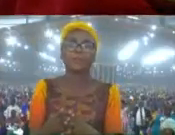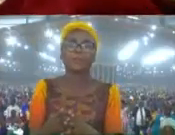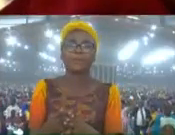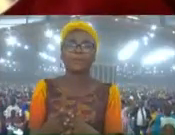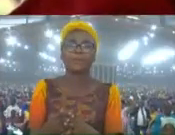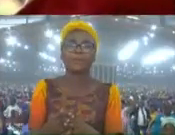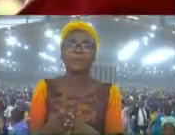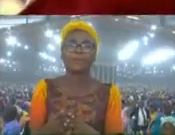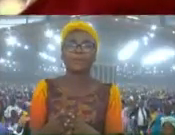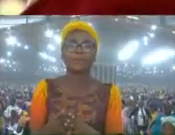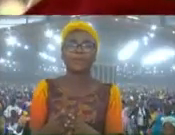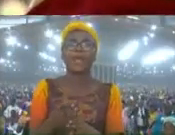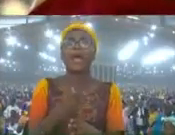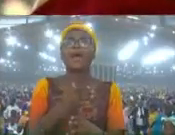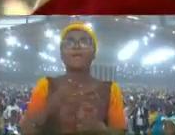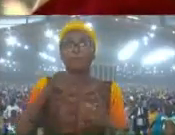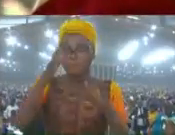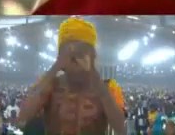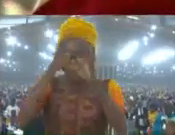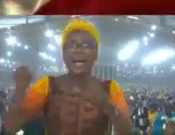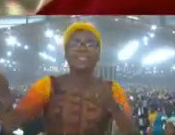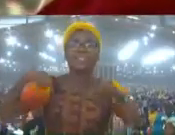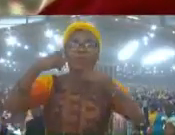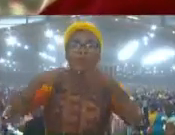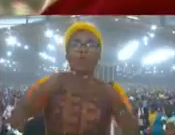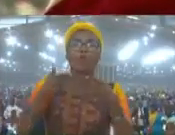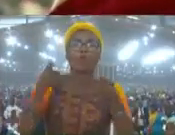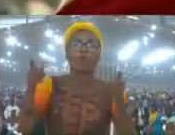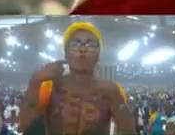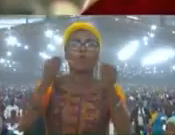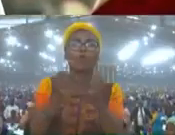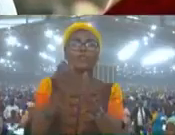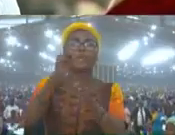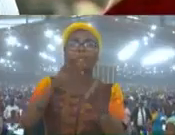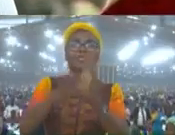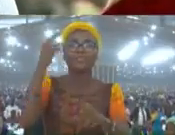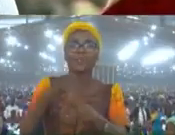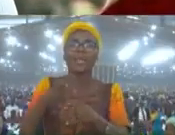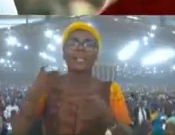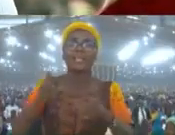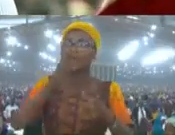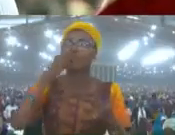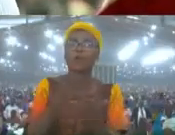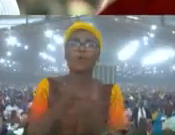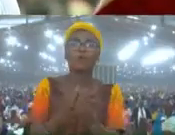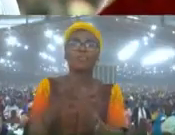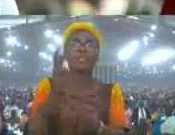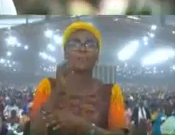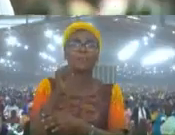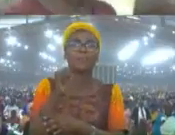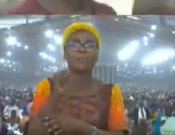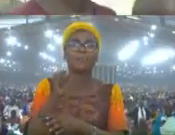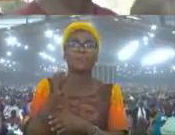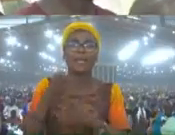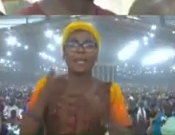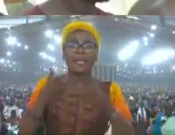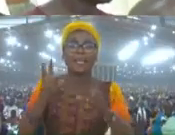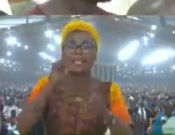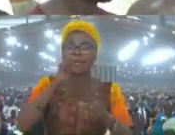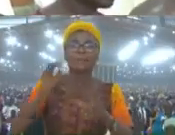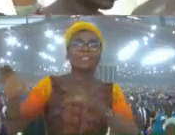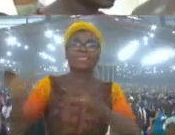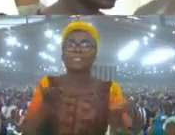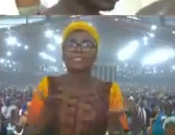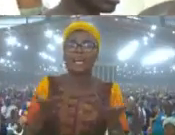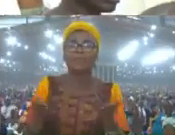As they go, Father, please go with them. And let it be well with them. And let them serve you with